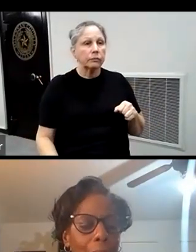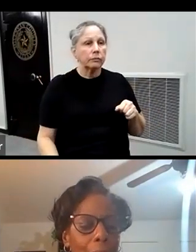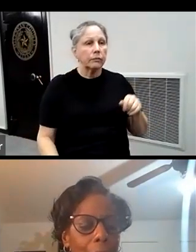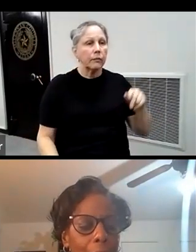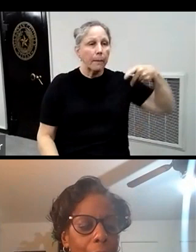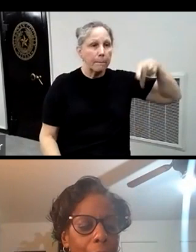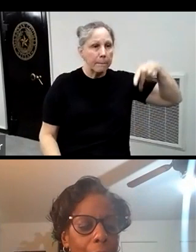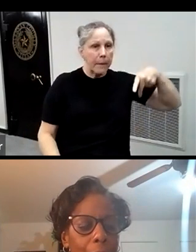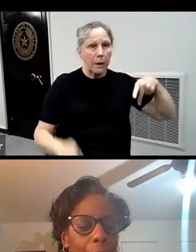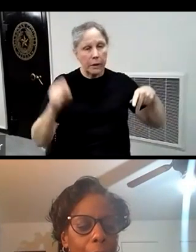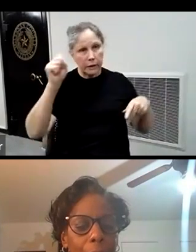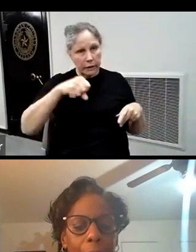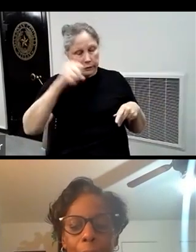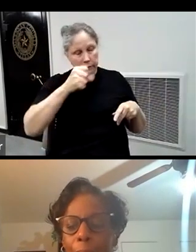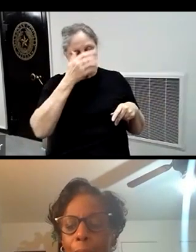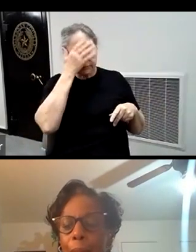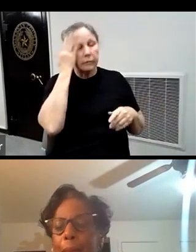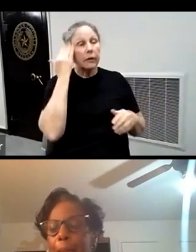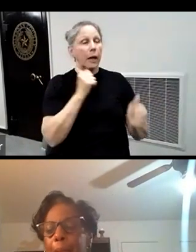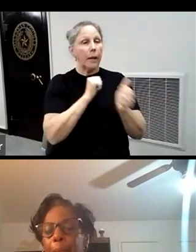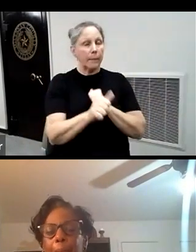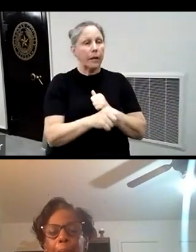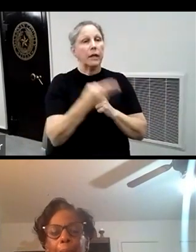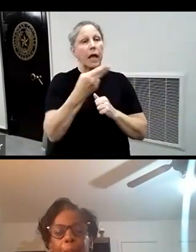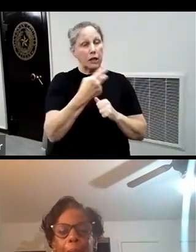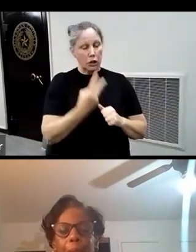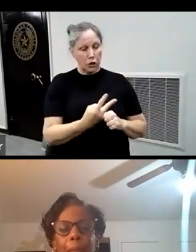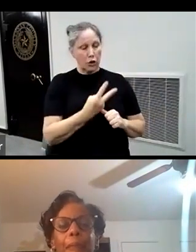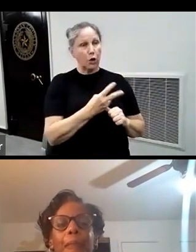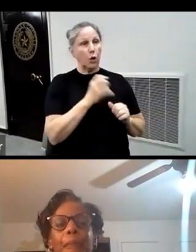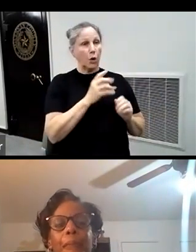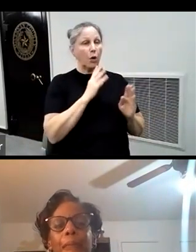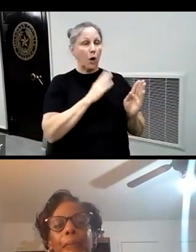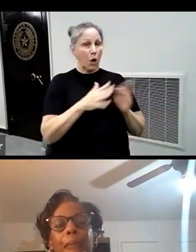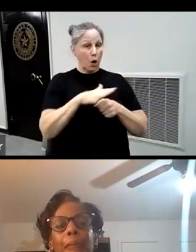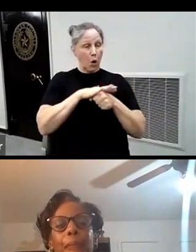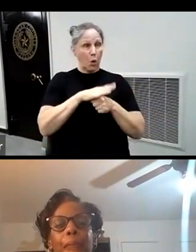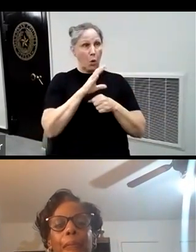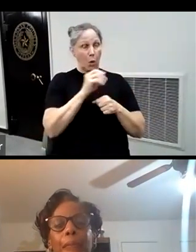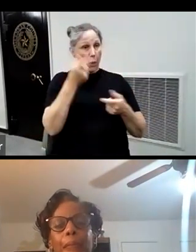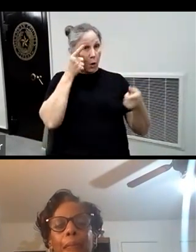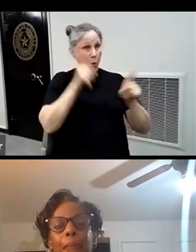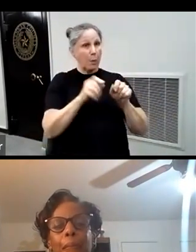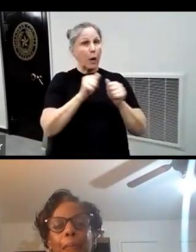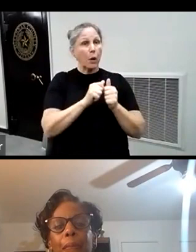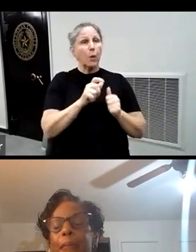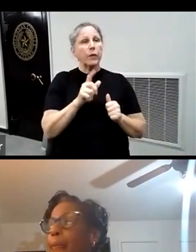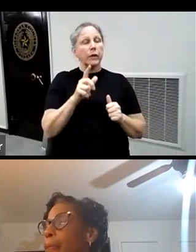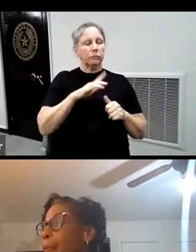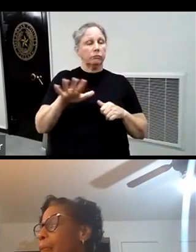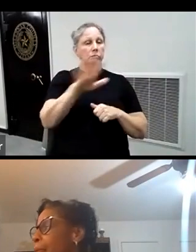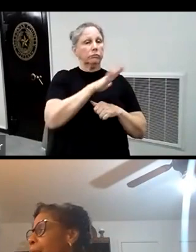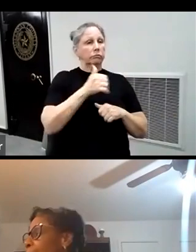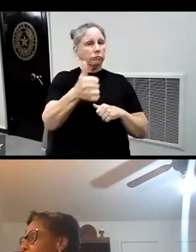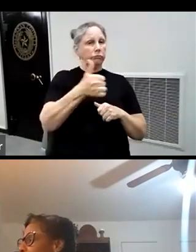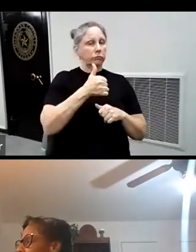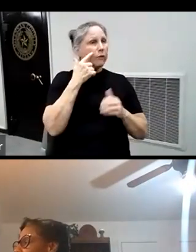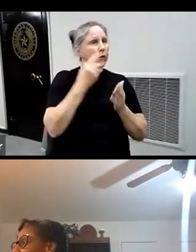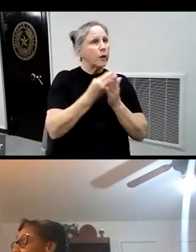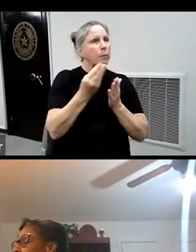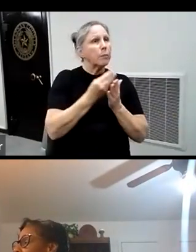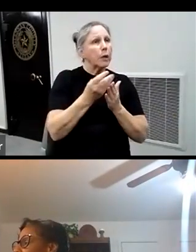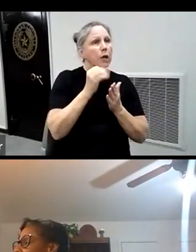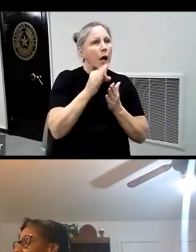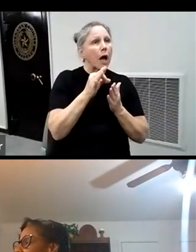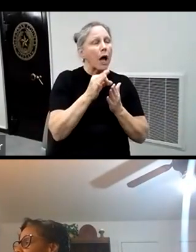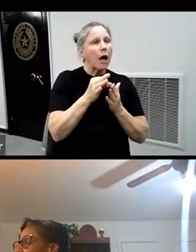Commissioner Perry. Aye. Pass. Under H, authorization and local cooperation agreement with Travis County on the purchase of